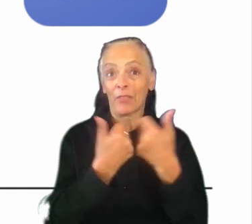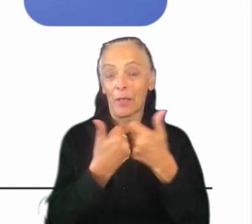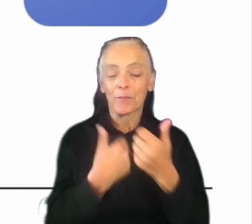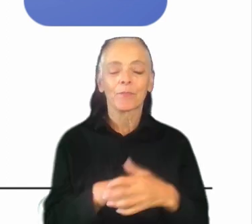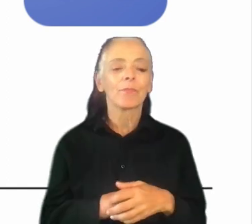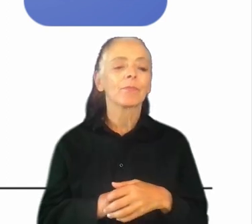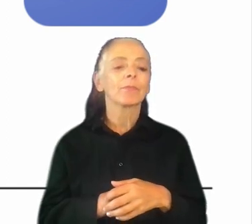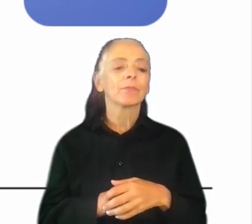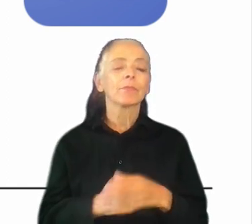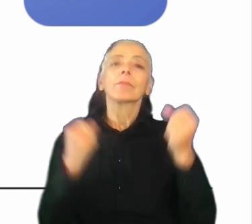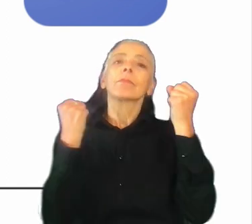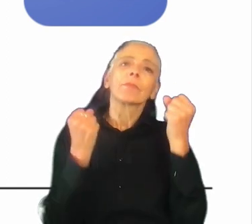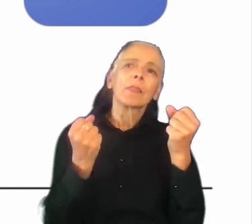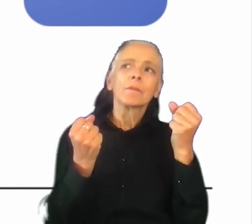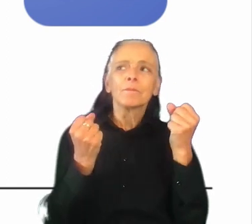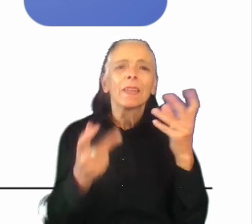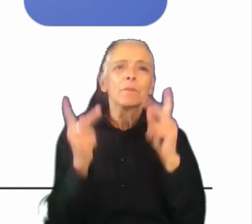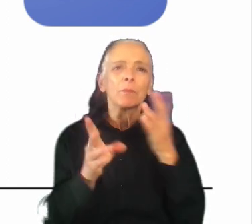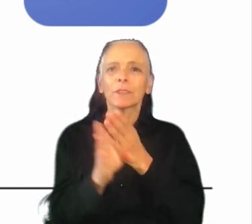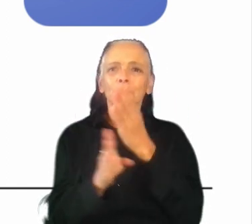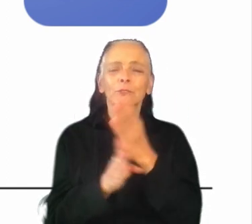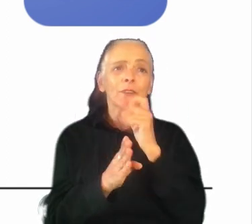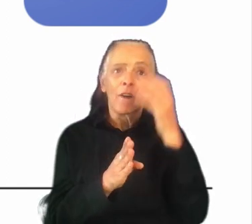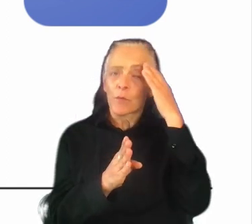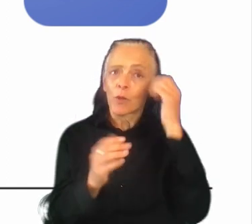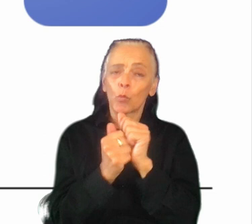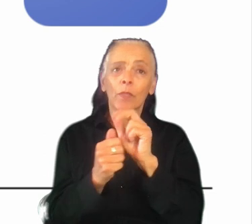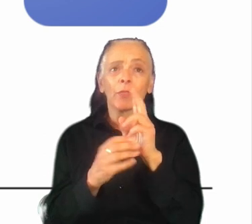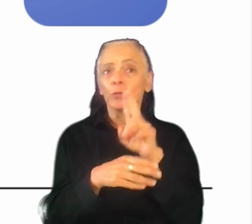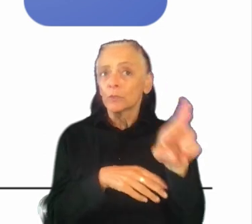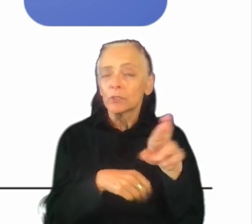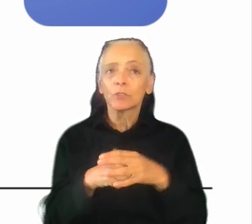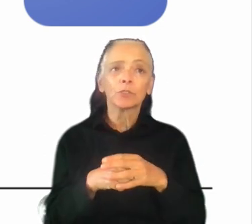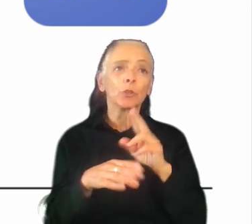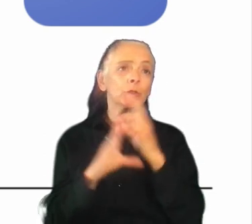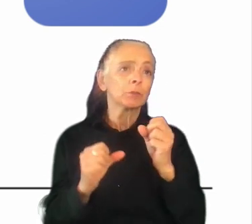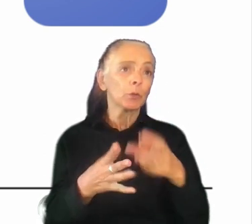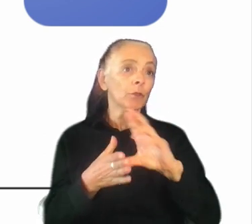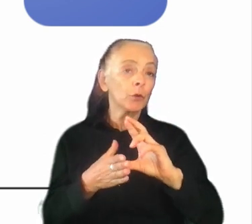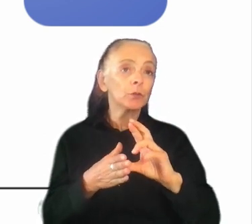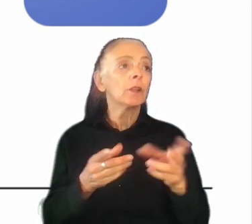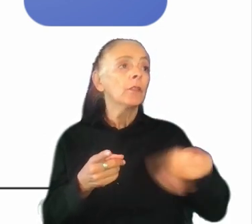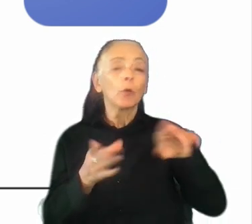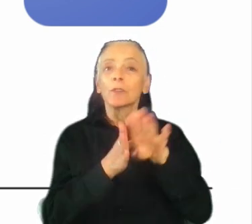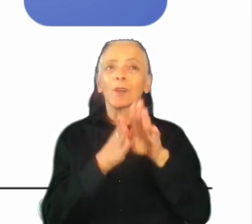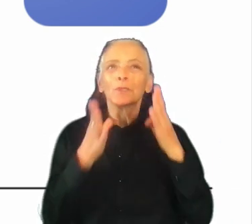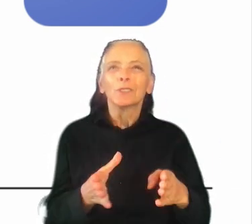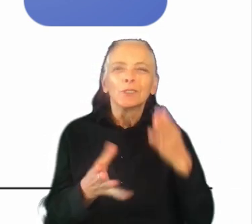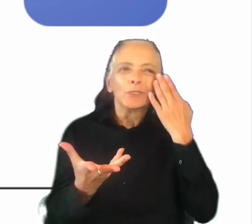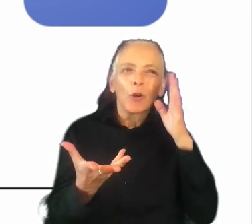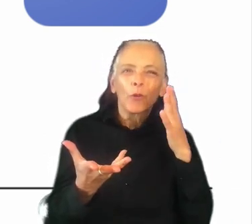now because a lot of the industry is not familiar with user research or usability reviews these developers don't know that they're looking for